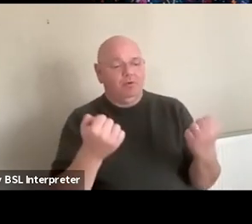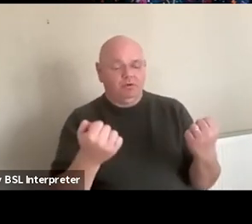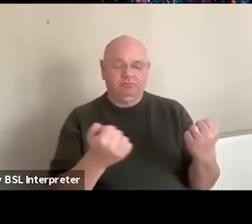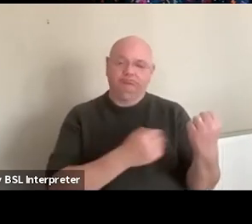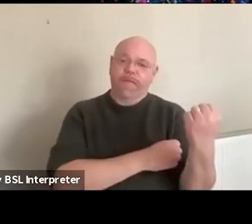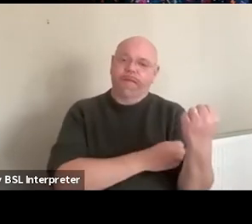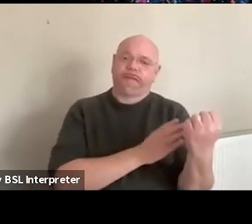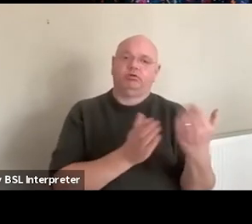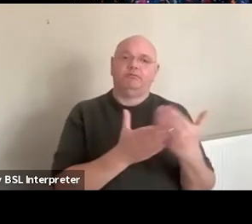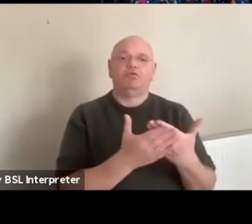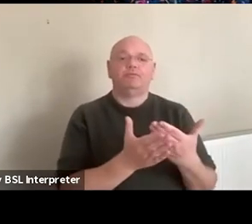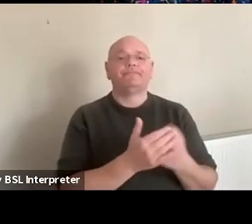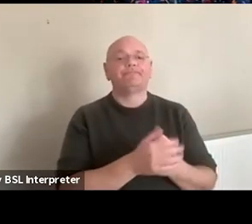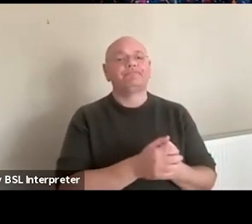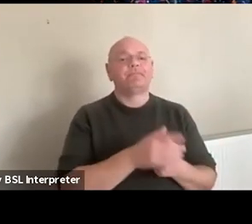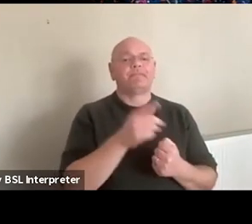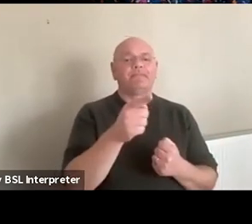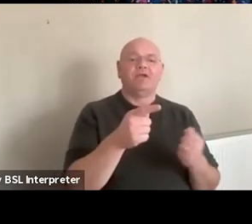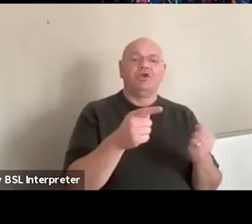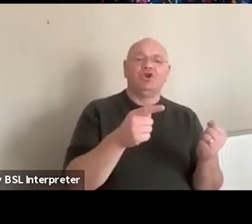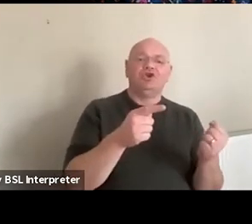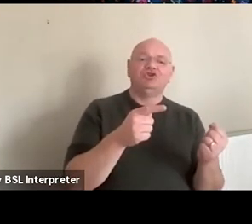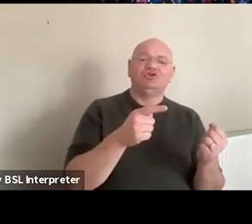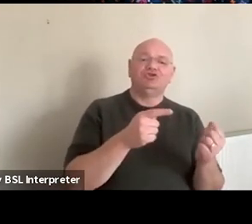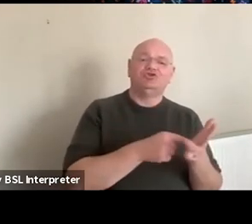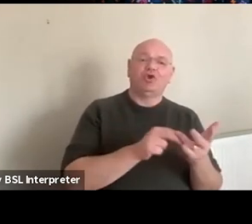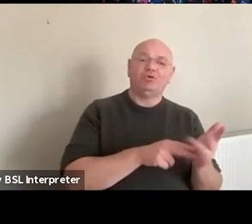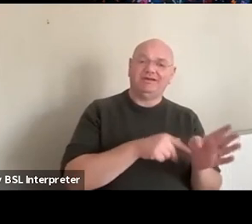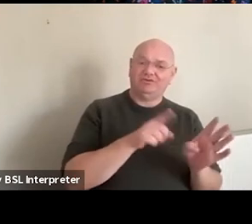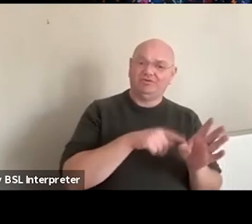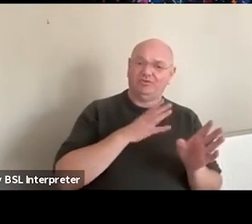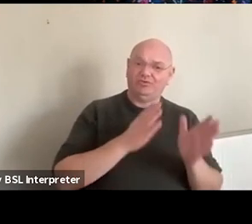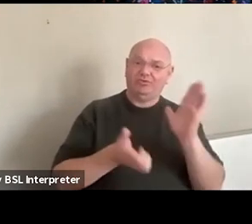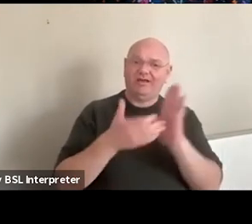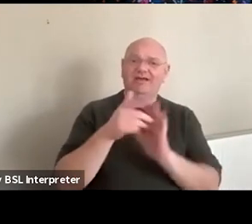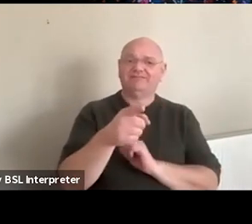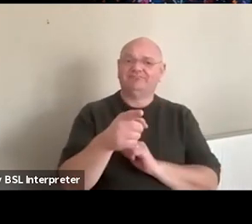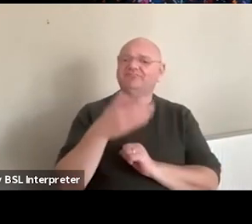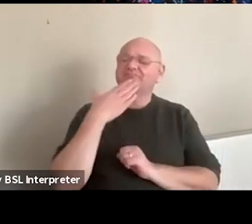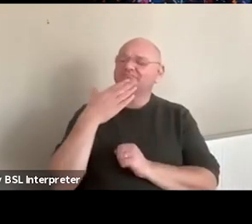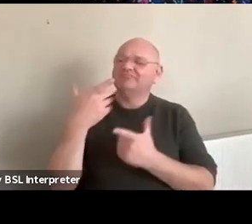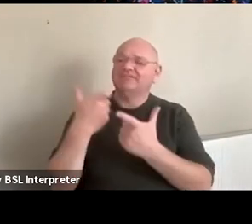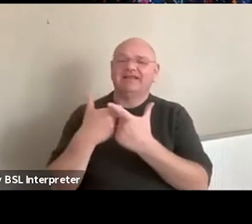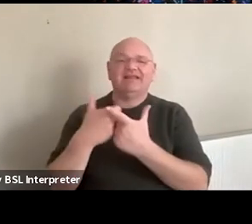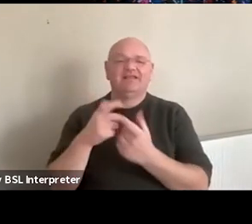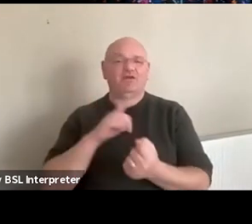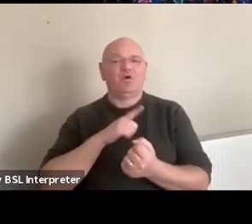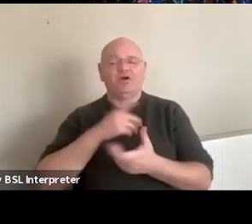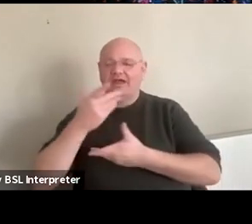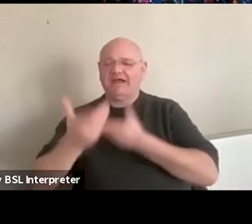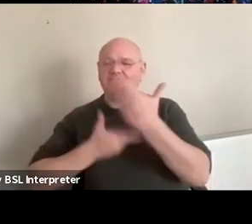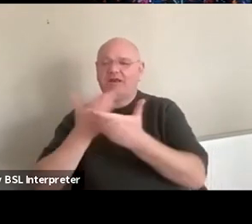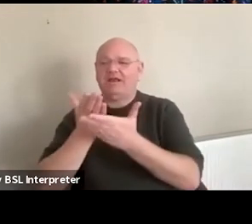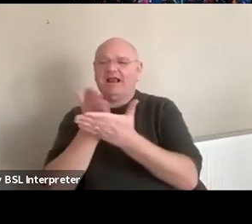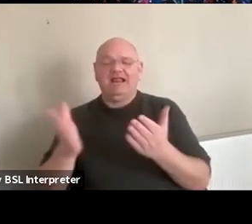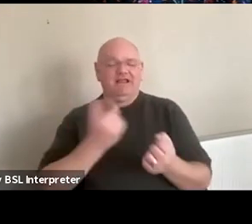Thank you so much, Keith. Tony, did you have something you wanted to add? I was just going to say, Keith, you've very well articulated, better than I did, what I was trying to explain